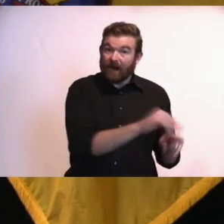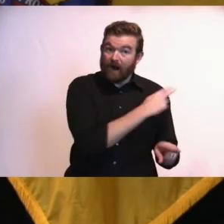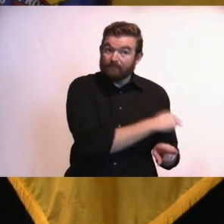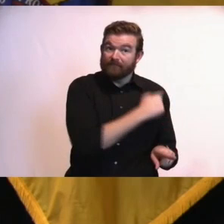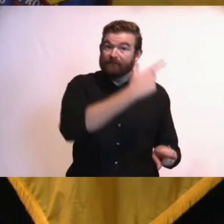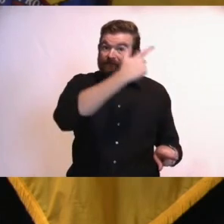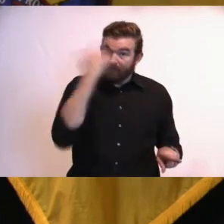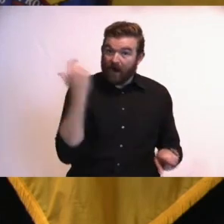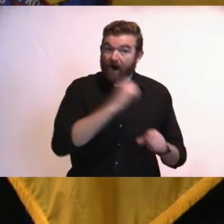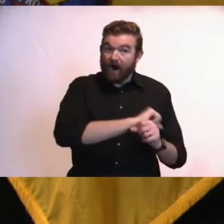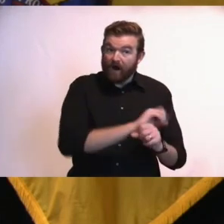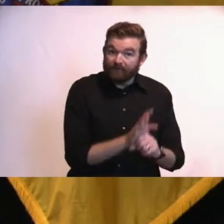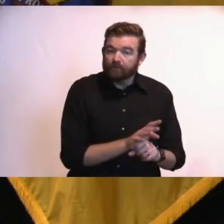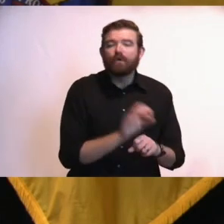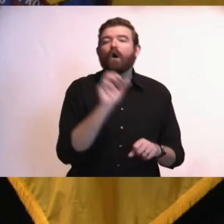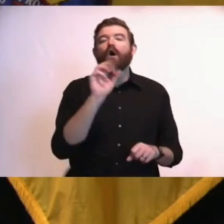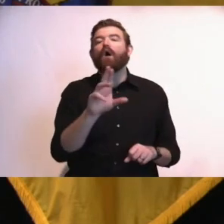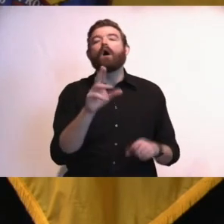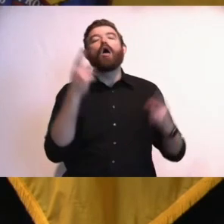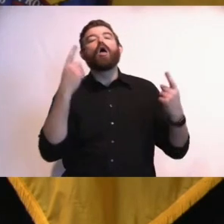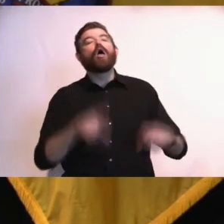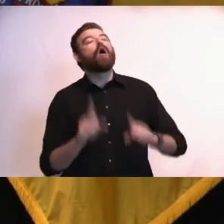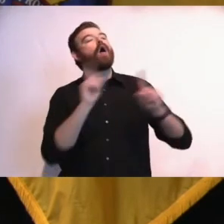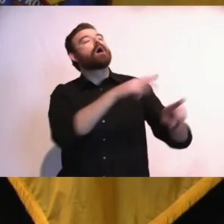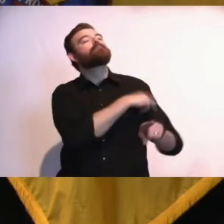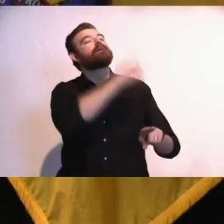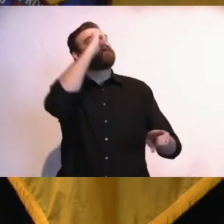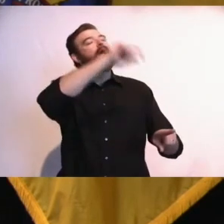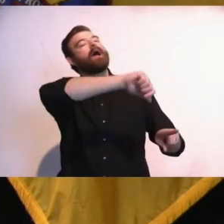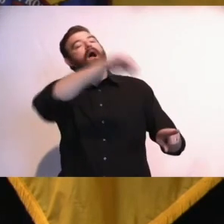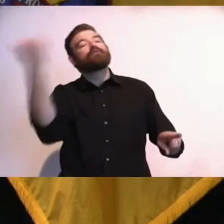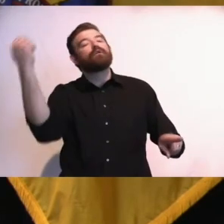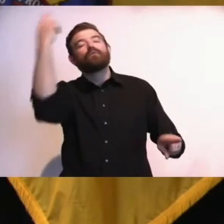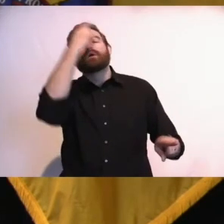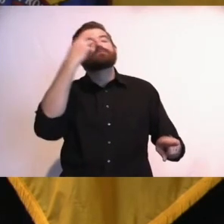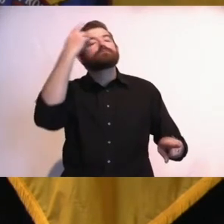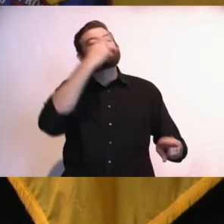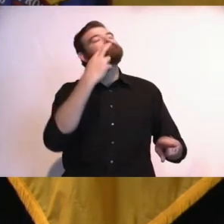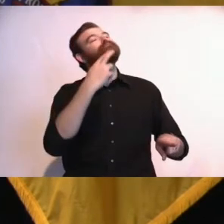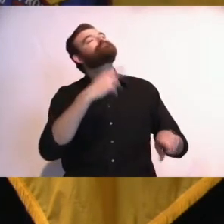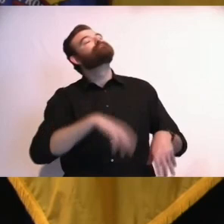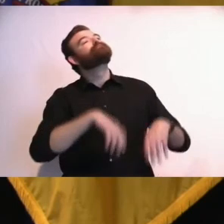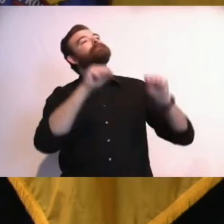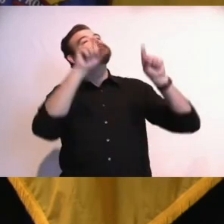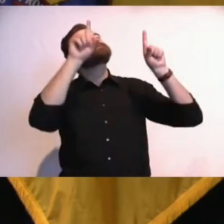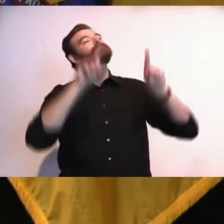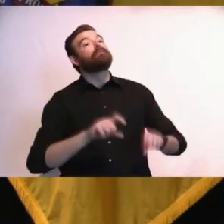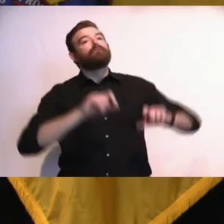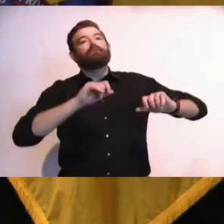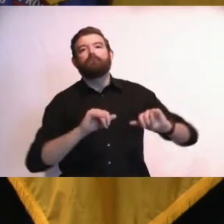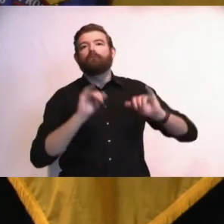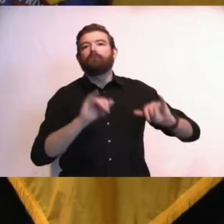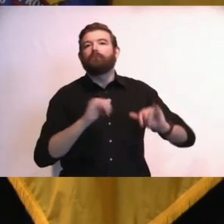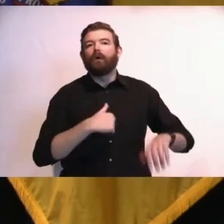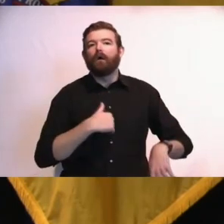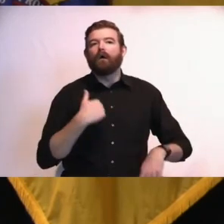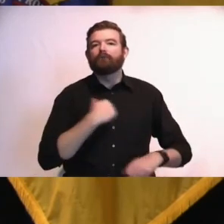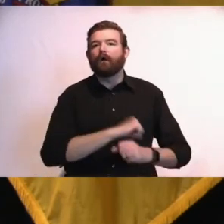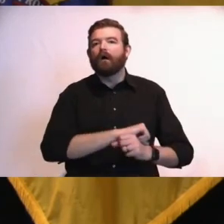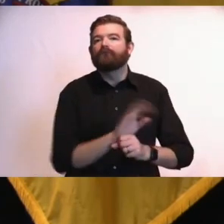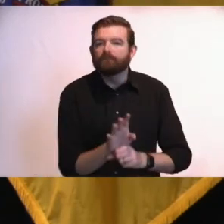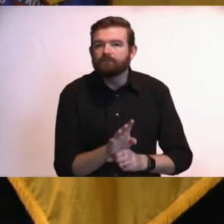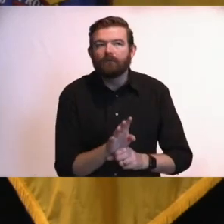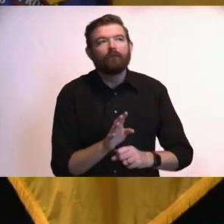because of some other reason and then it's discovered while they're there that they have COVID? Thank you. Mike, on the first one, I believe